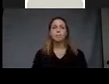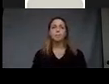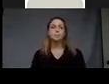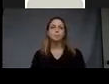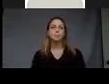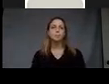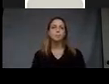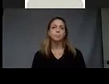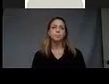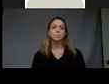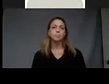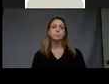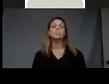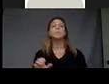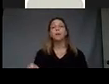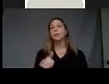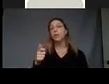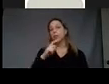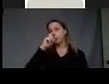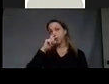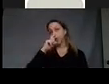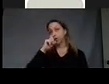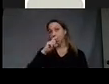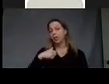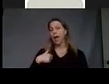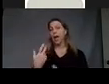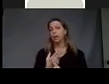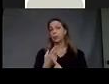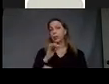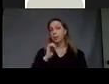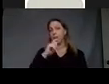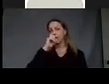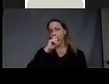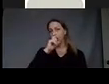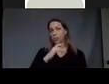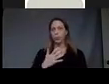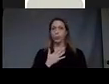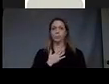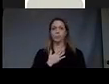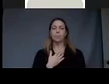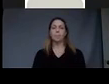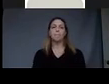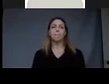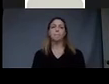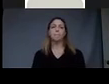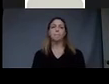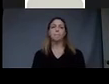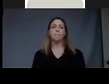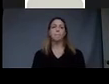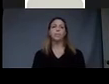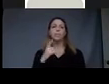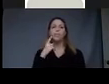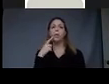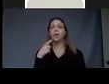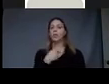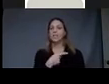This is another doll I used for, whoops, whoops, sorry, sorry. I used that doll for this